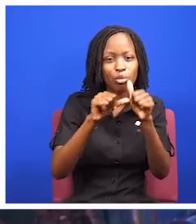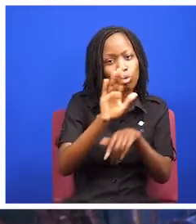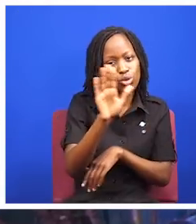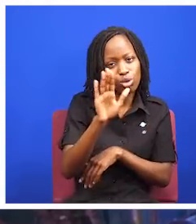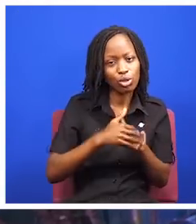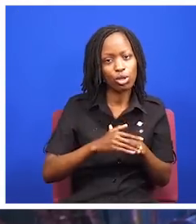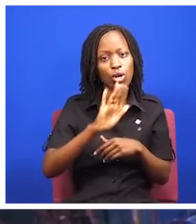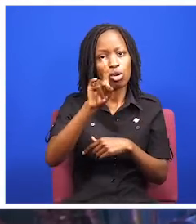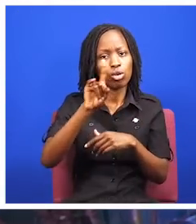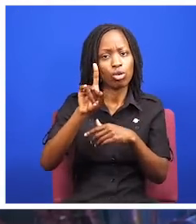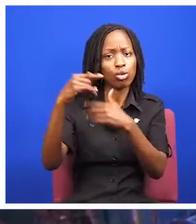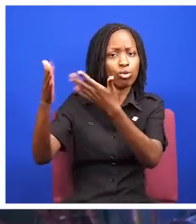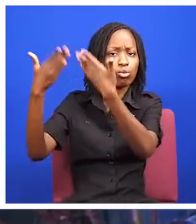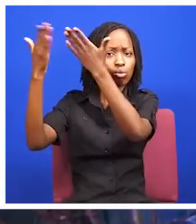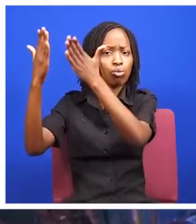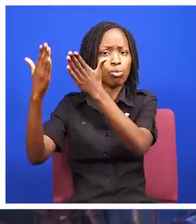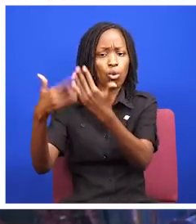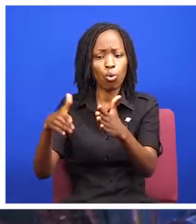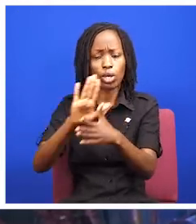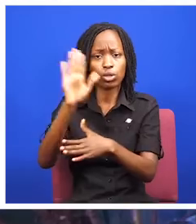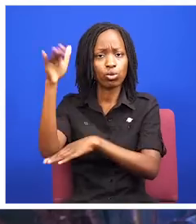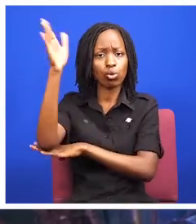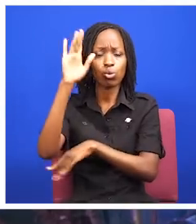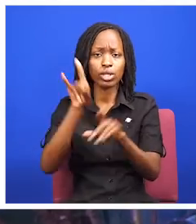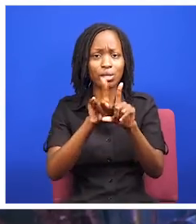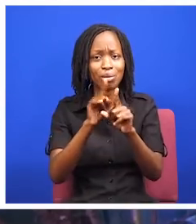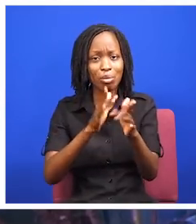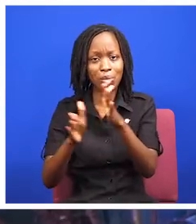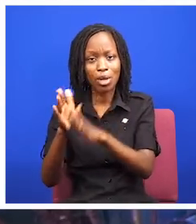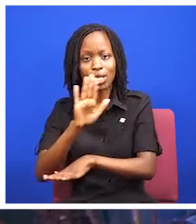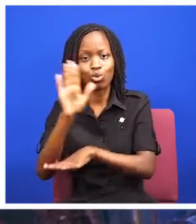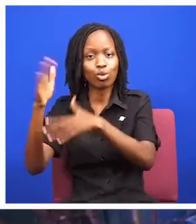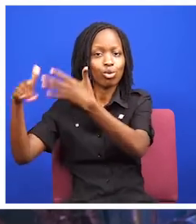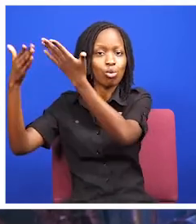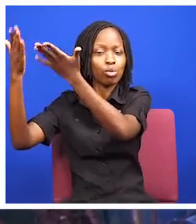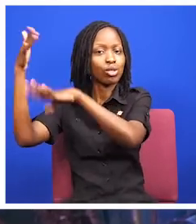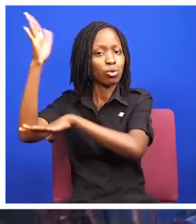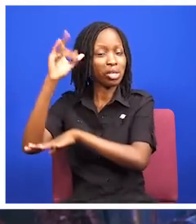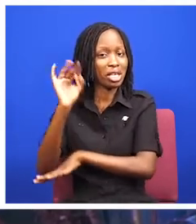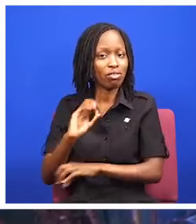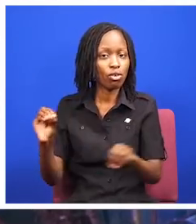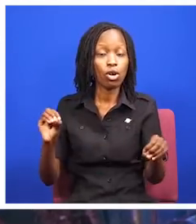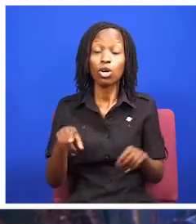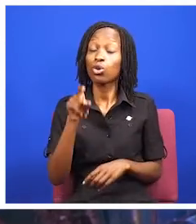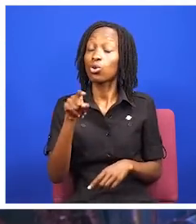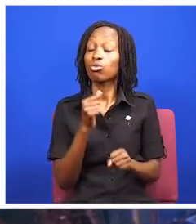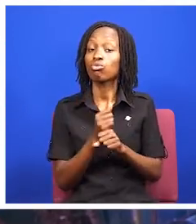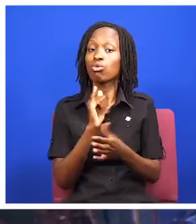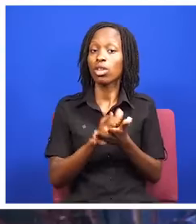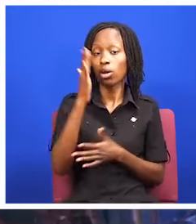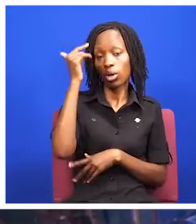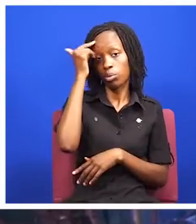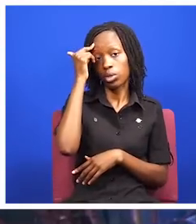home? Did you commit your ways to God? Are your plans committed to God? If not, you need to do